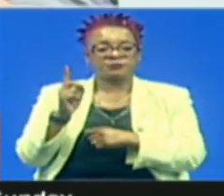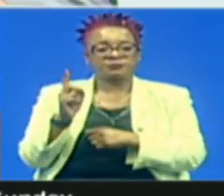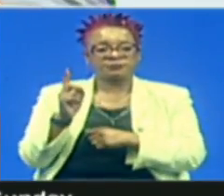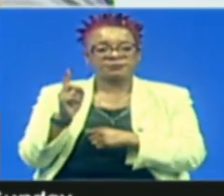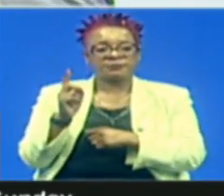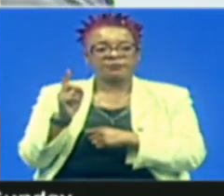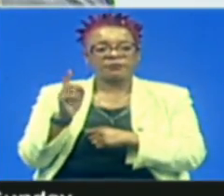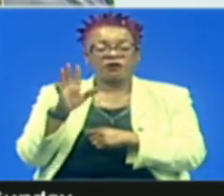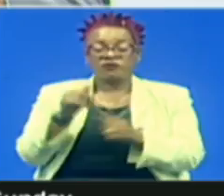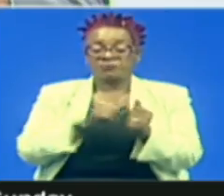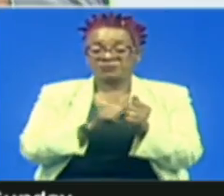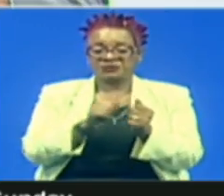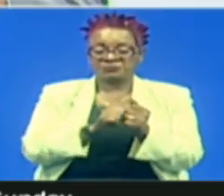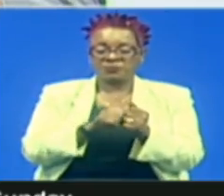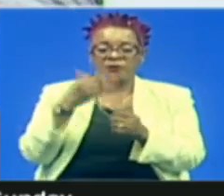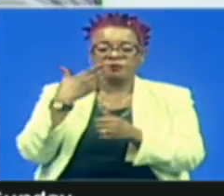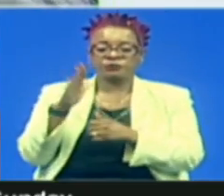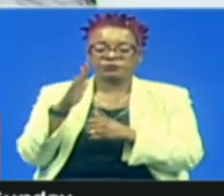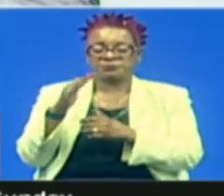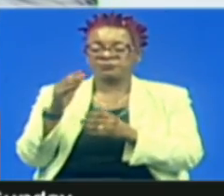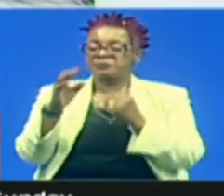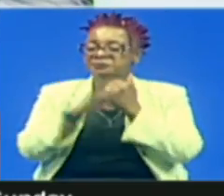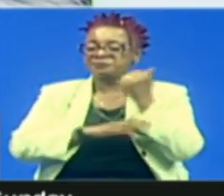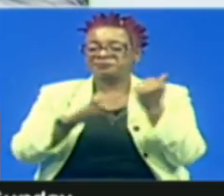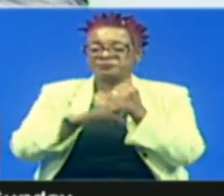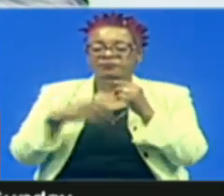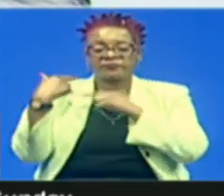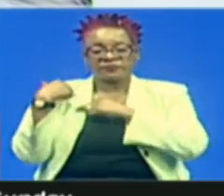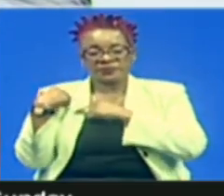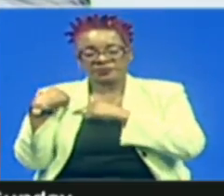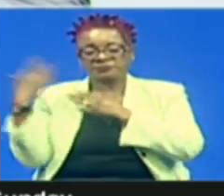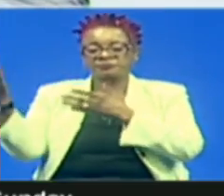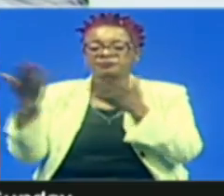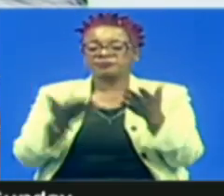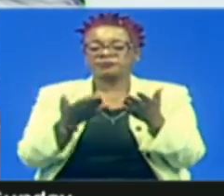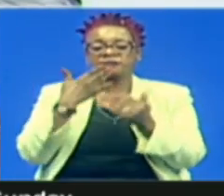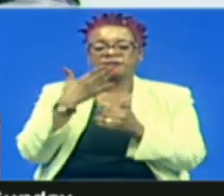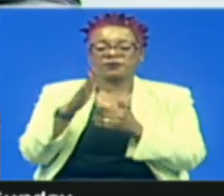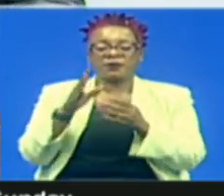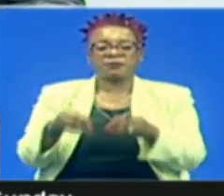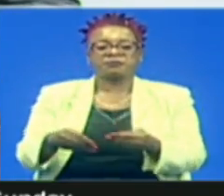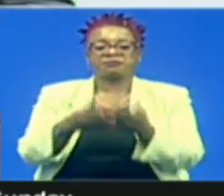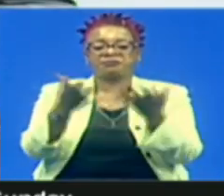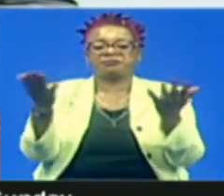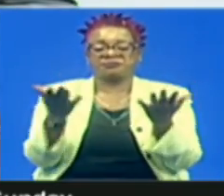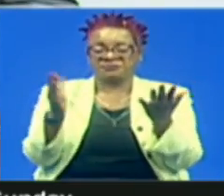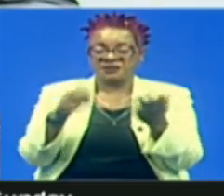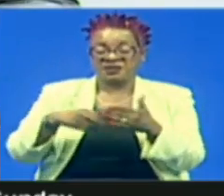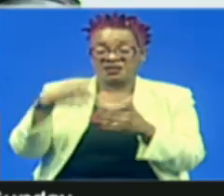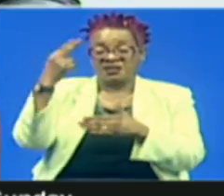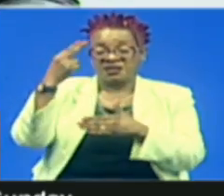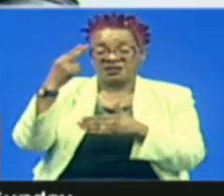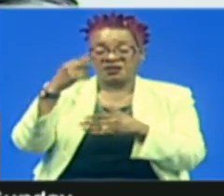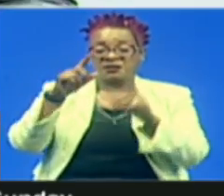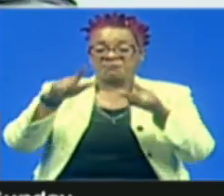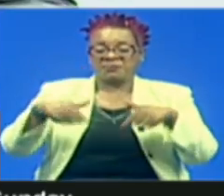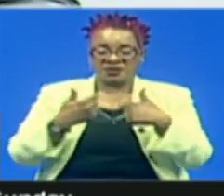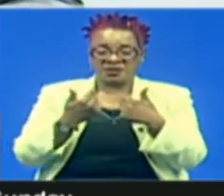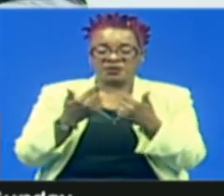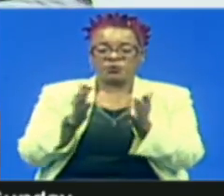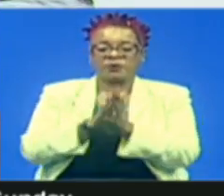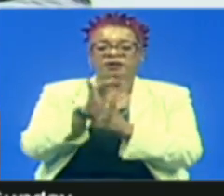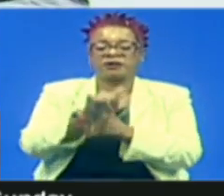From maize to sugar, the country continues to rely heavily on imported sugar to supply the high demand of the sweetener, with imports increasing